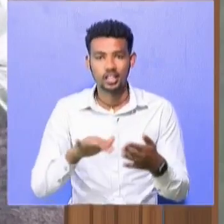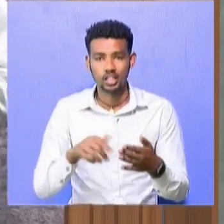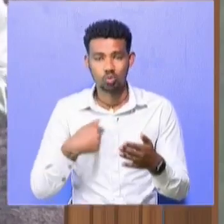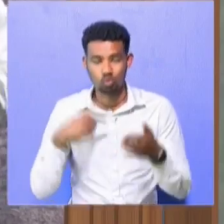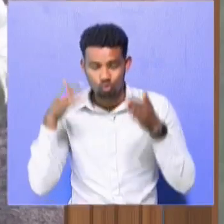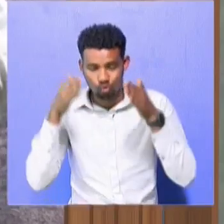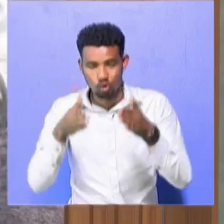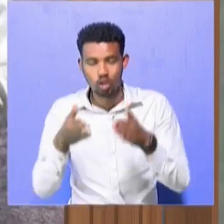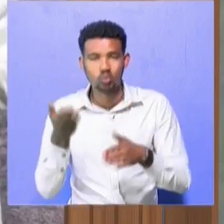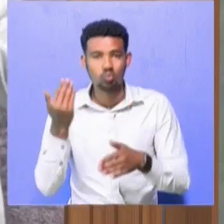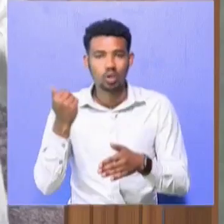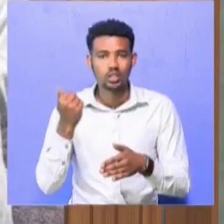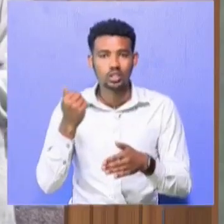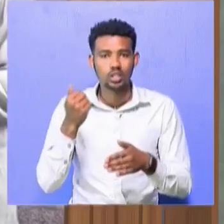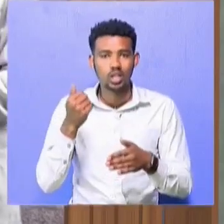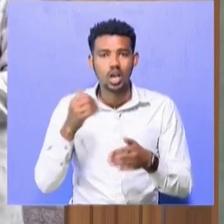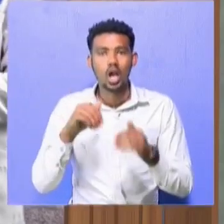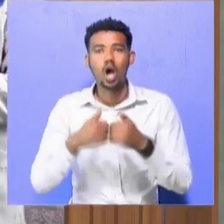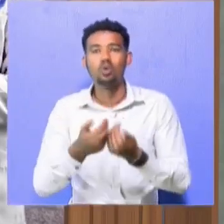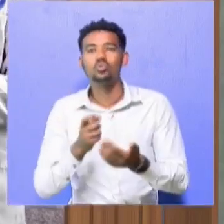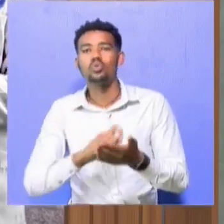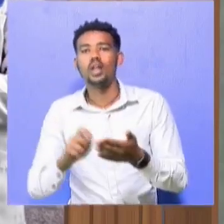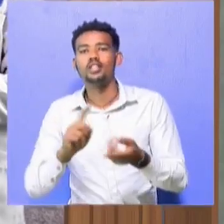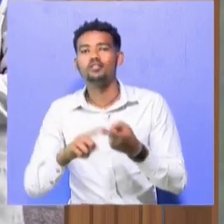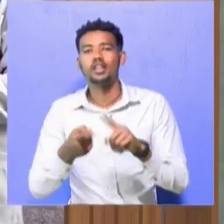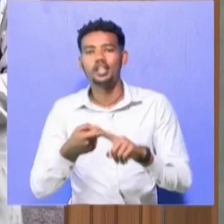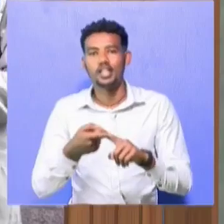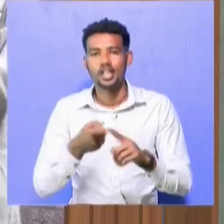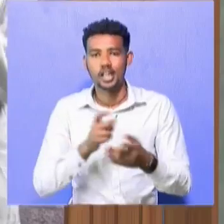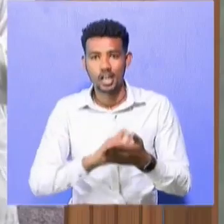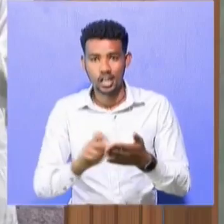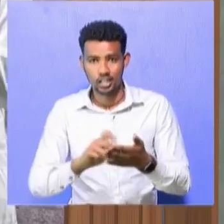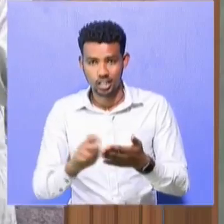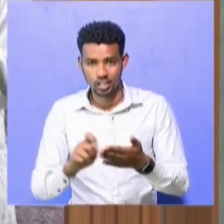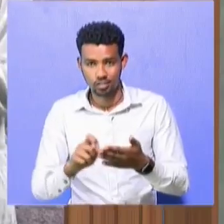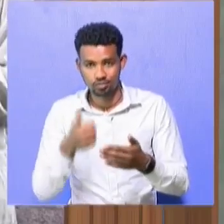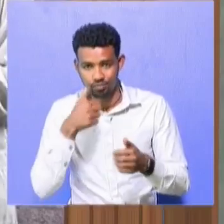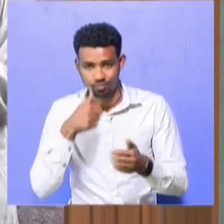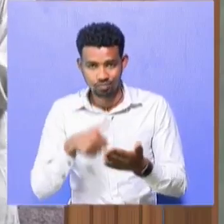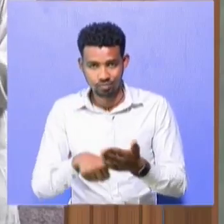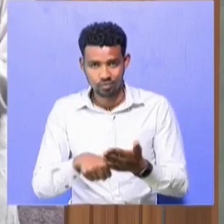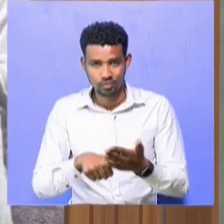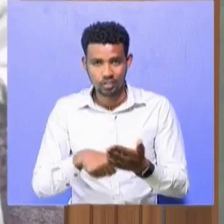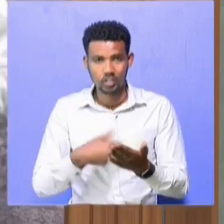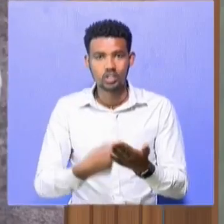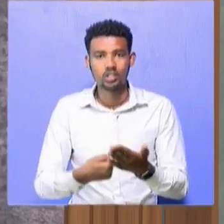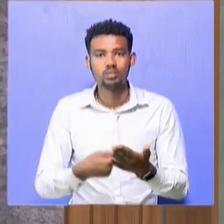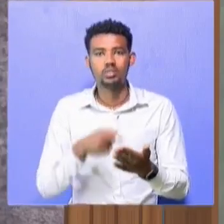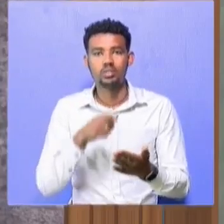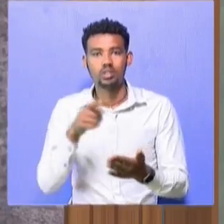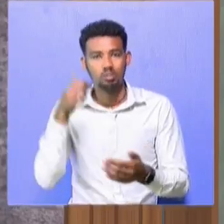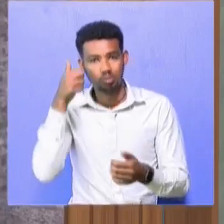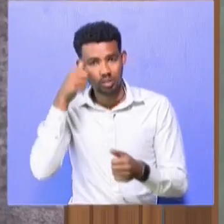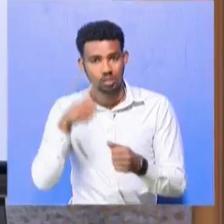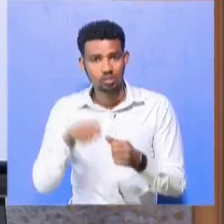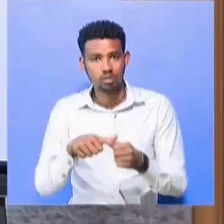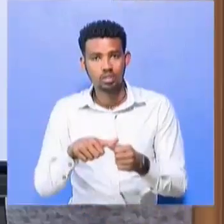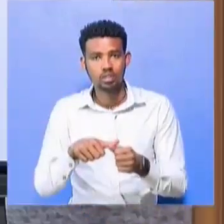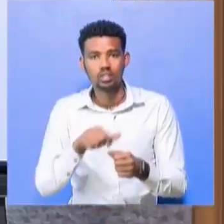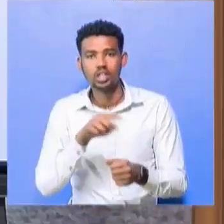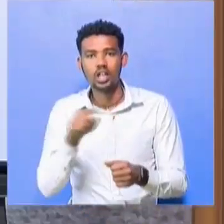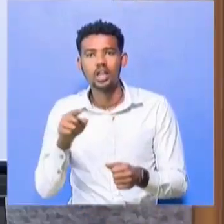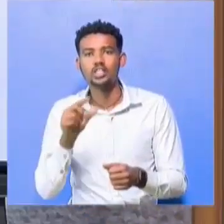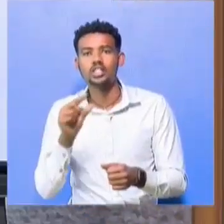focus was talking about how to write a friendly letter. To remind you some points that you have to bear in mind that there are